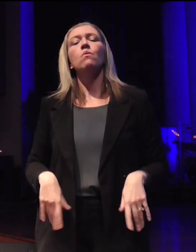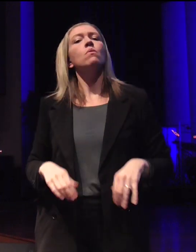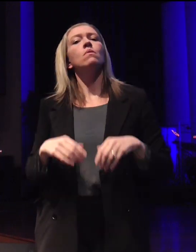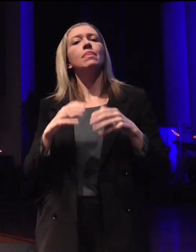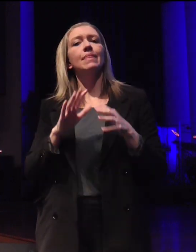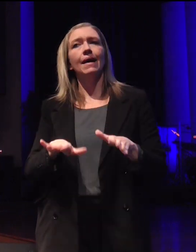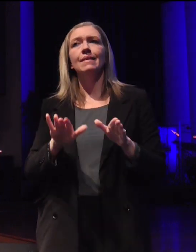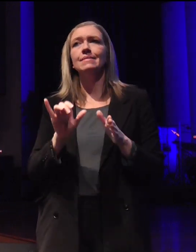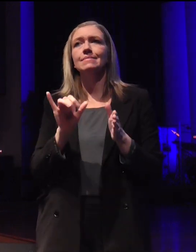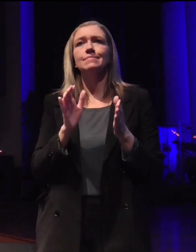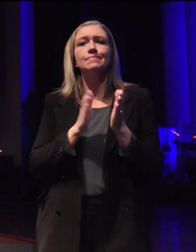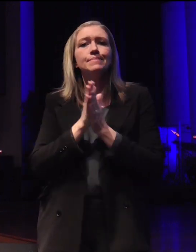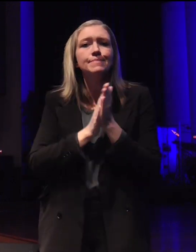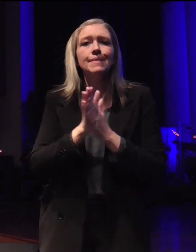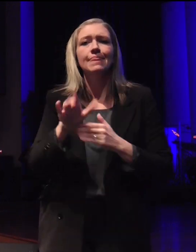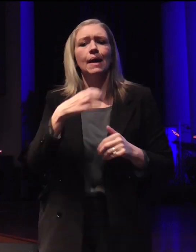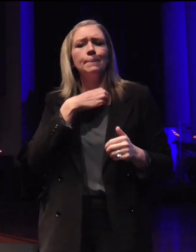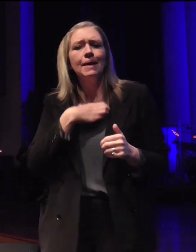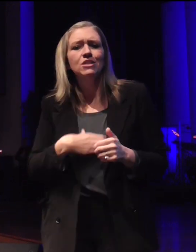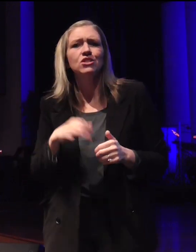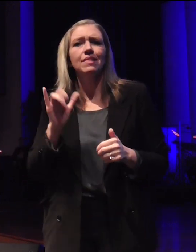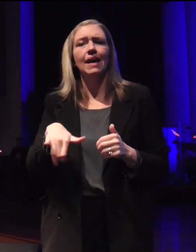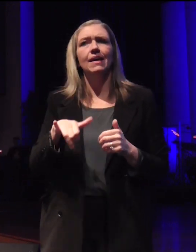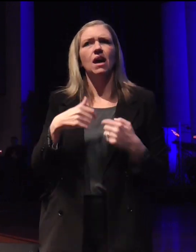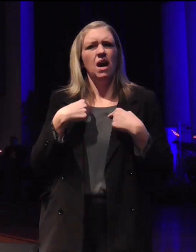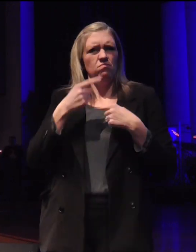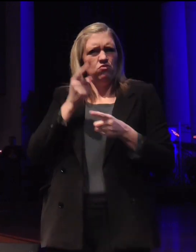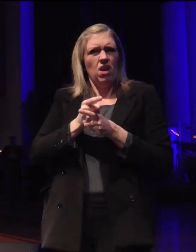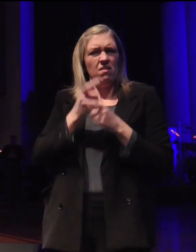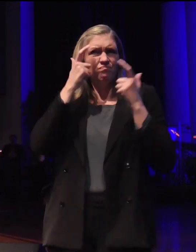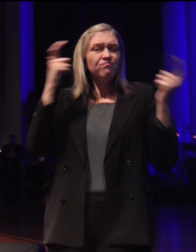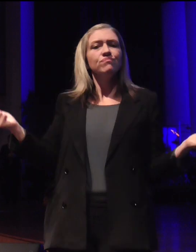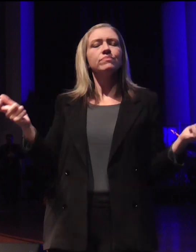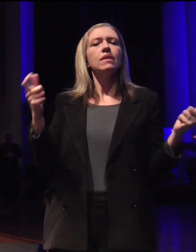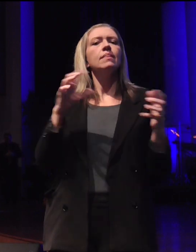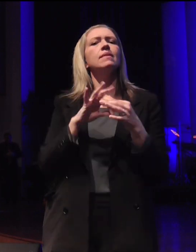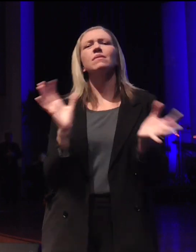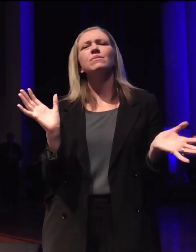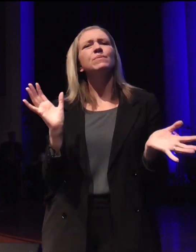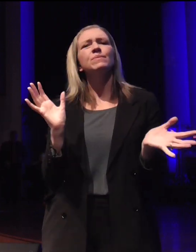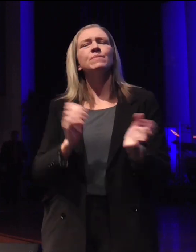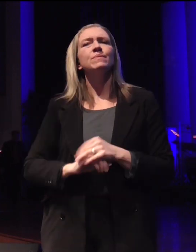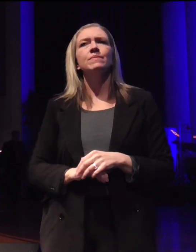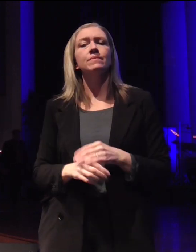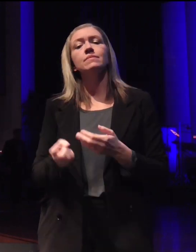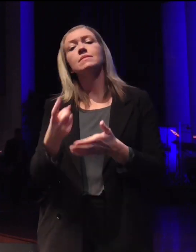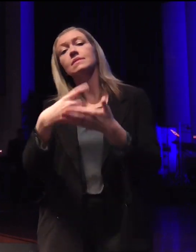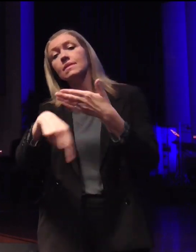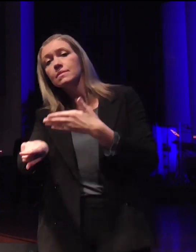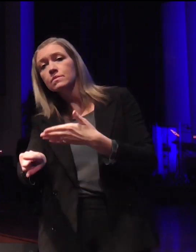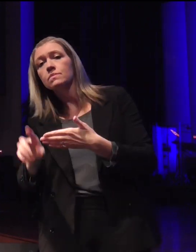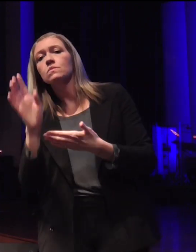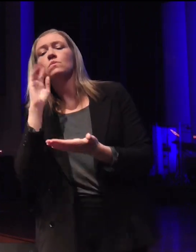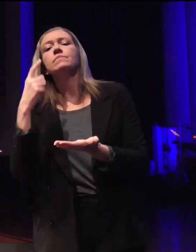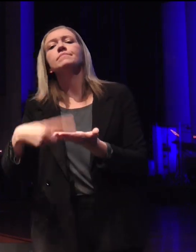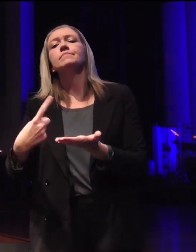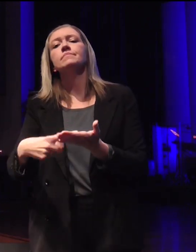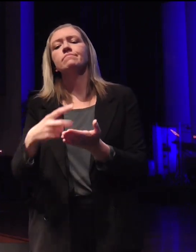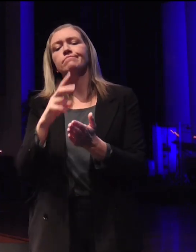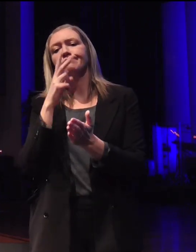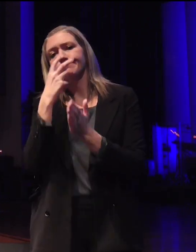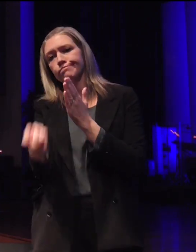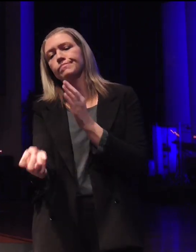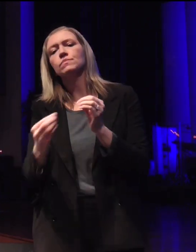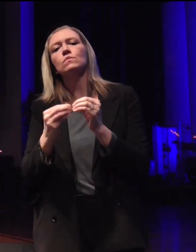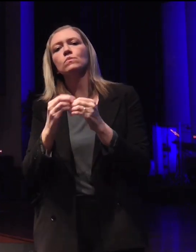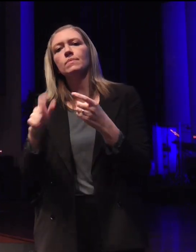passion go, that righteousness go. Next week, we're going to really lean into what to do, some of the